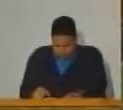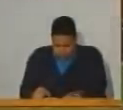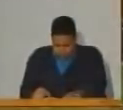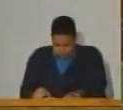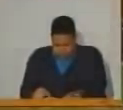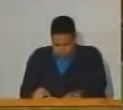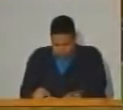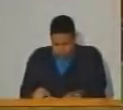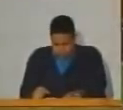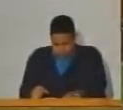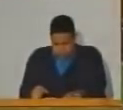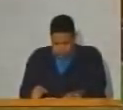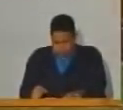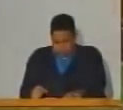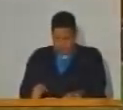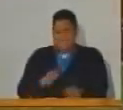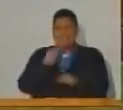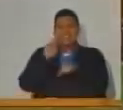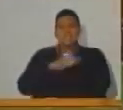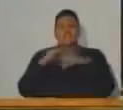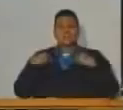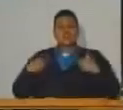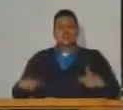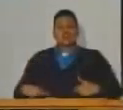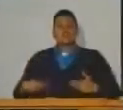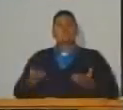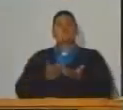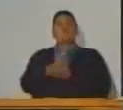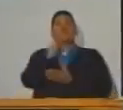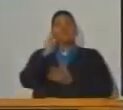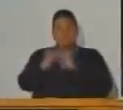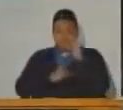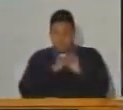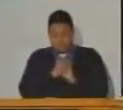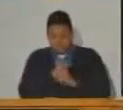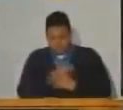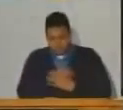The National Human Rights Institute, NHRI,